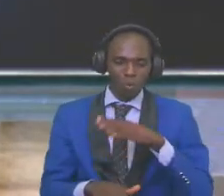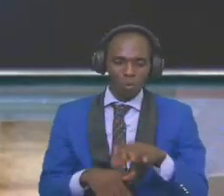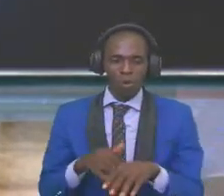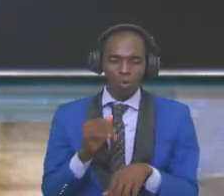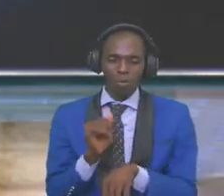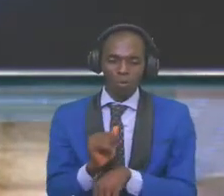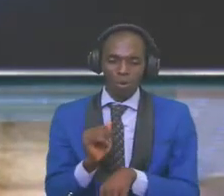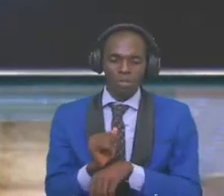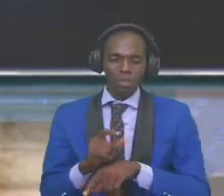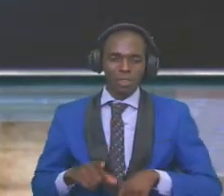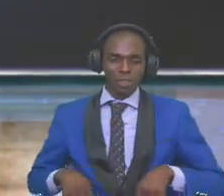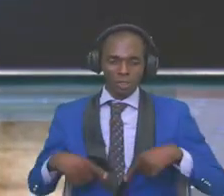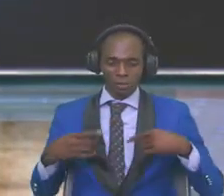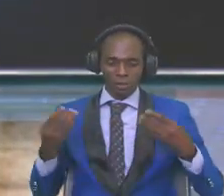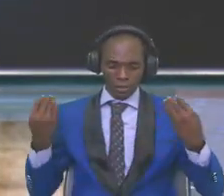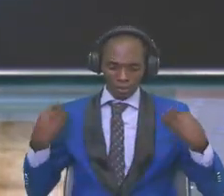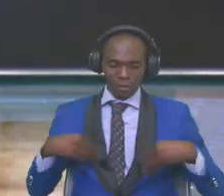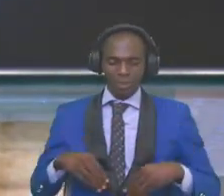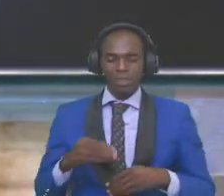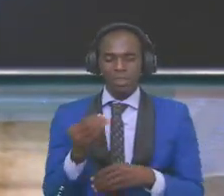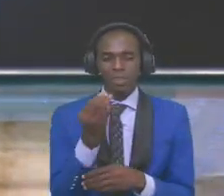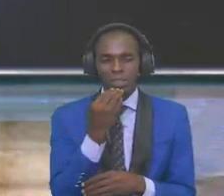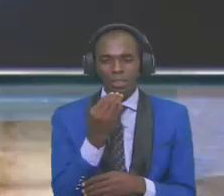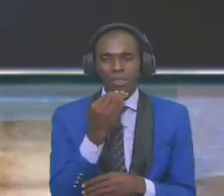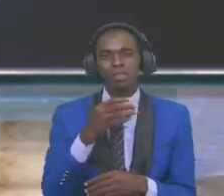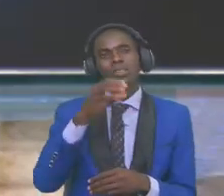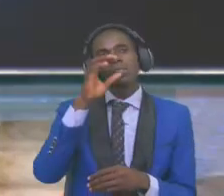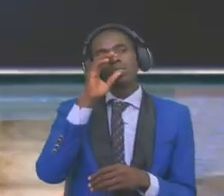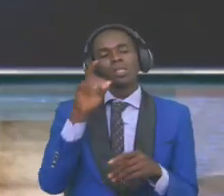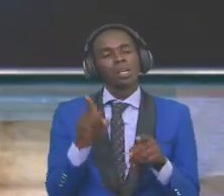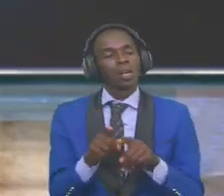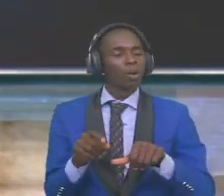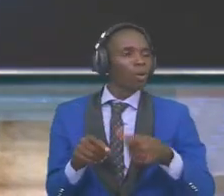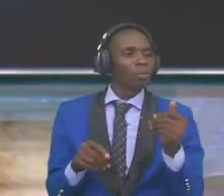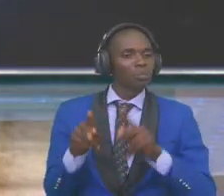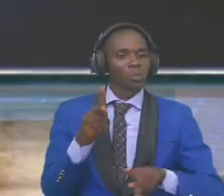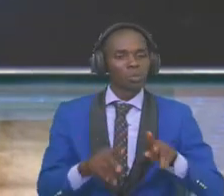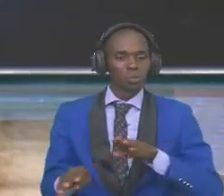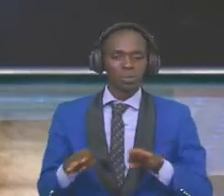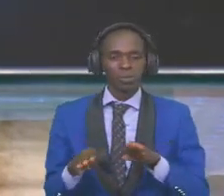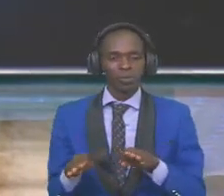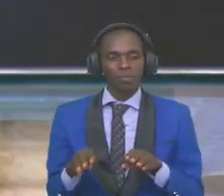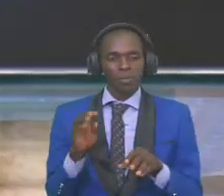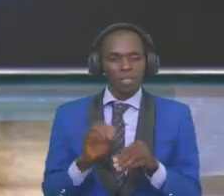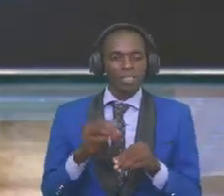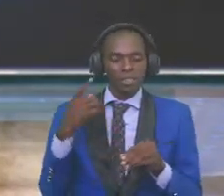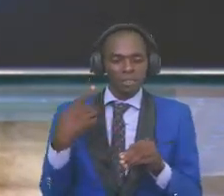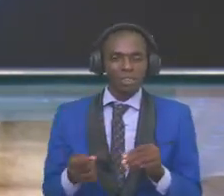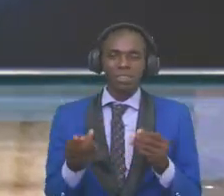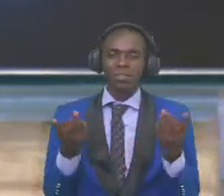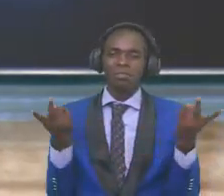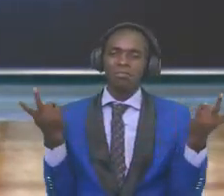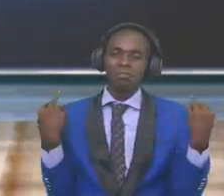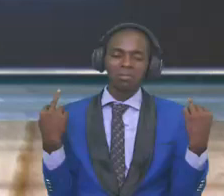live, dress, eat, drink, as other Gentiles behave, in the vanity of